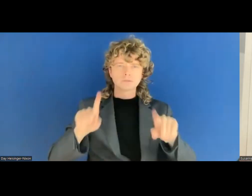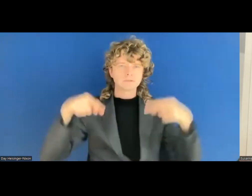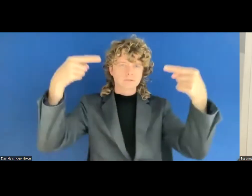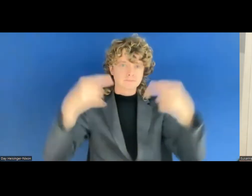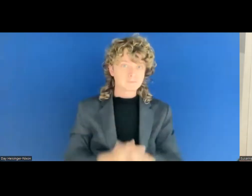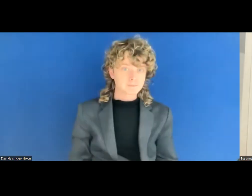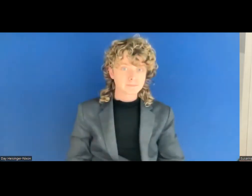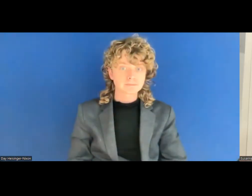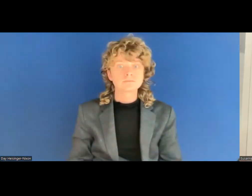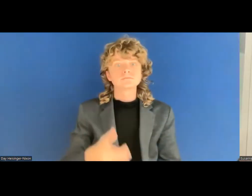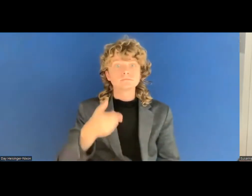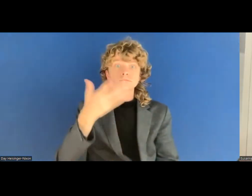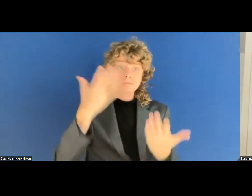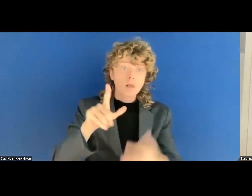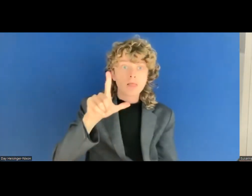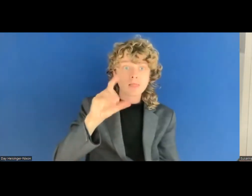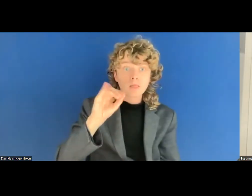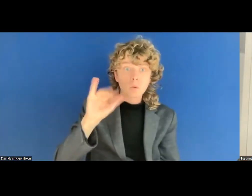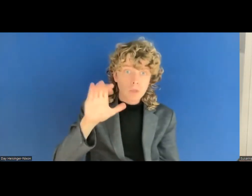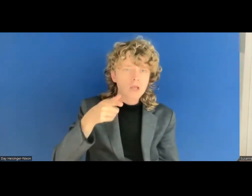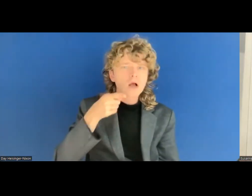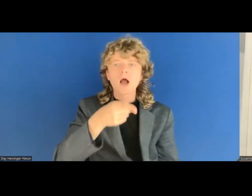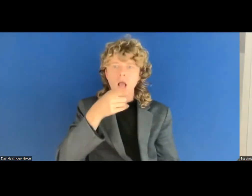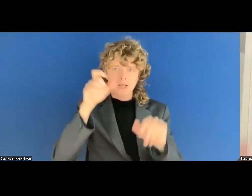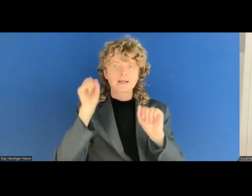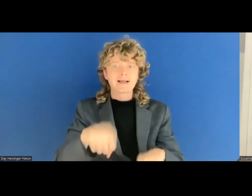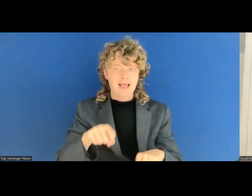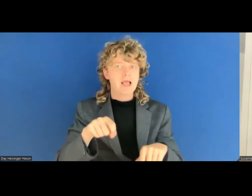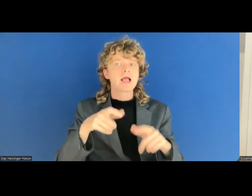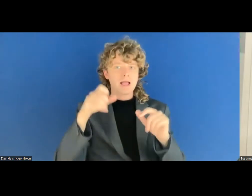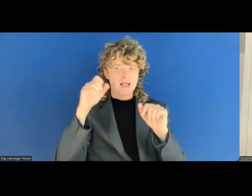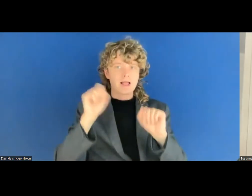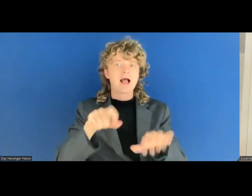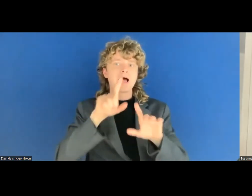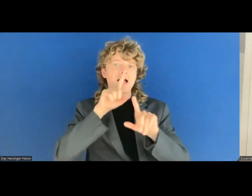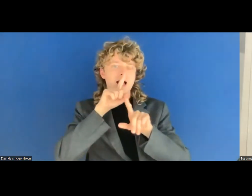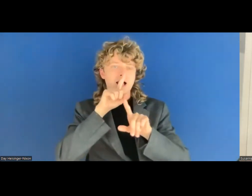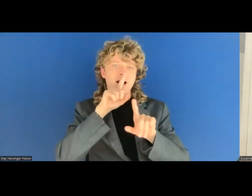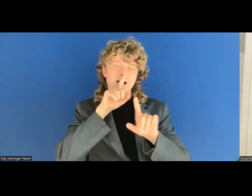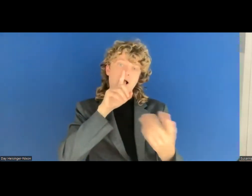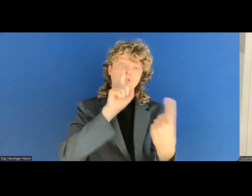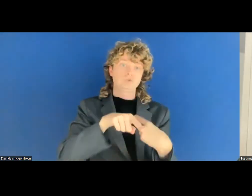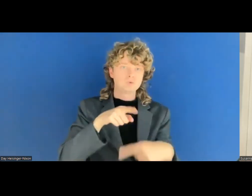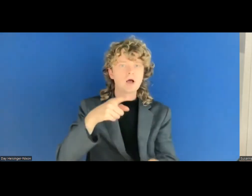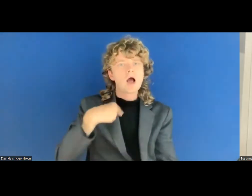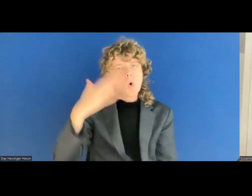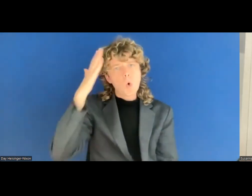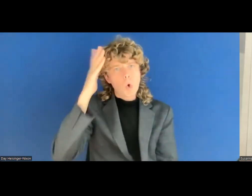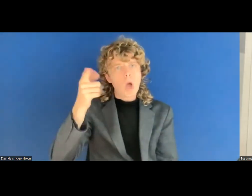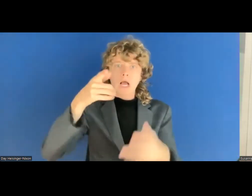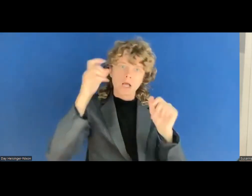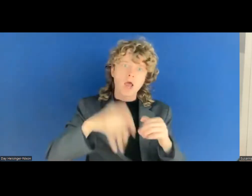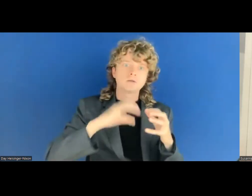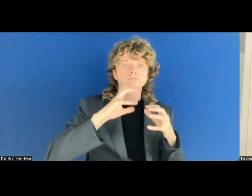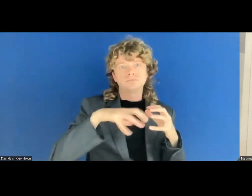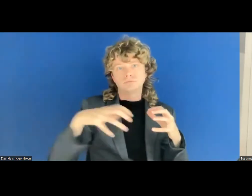of things, but, but try to take the highlights or the most important parts and pieces of this, just to see the perspective from your